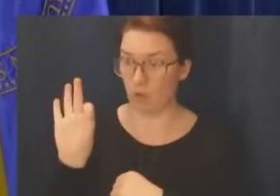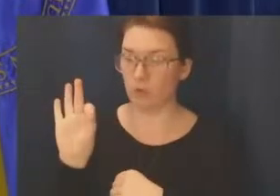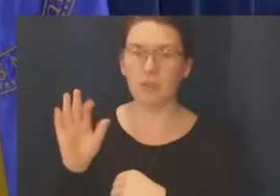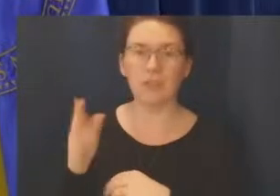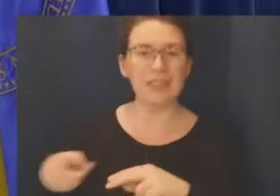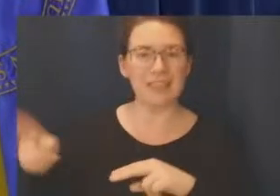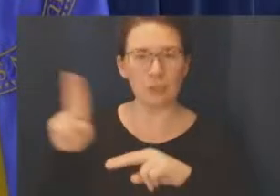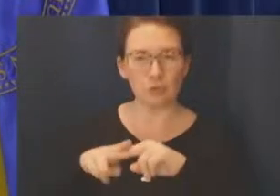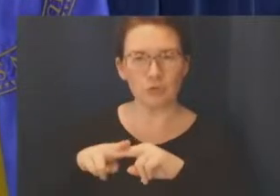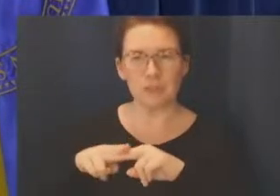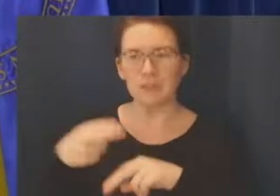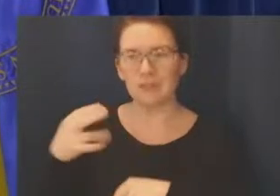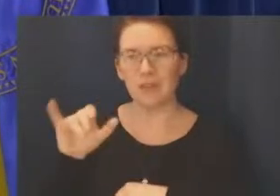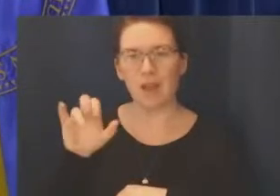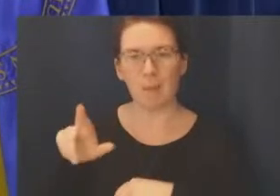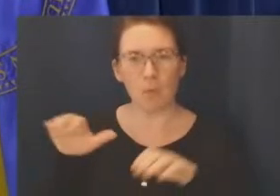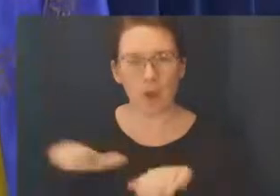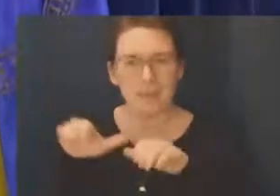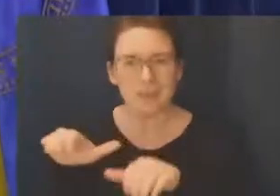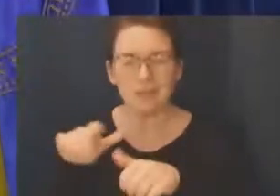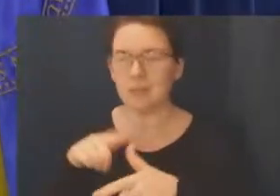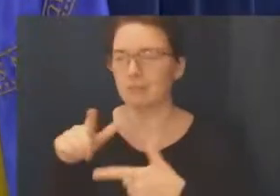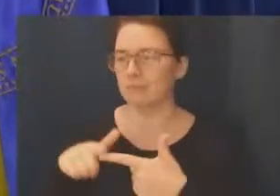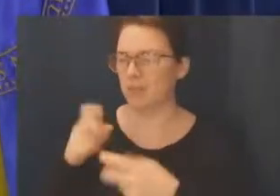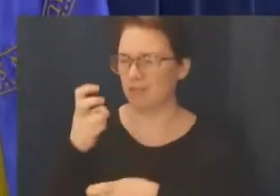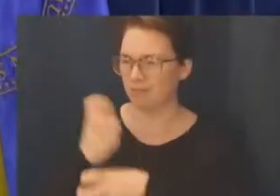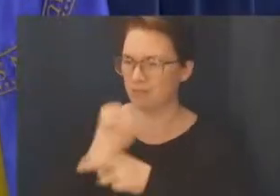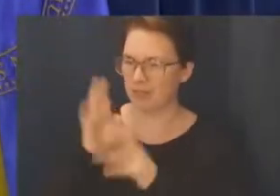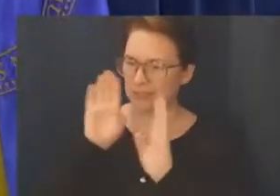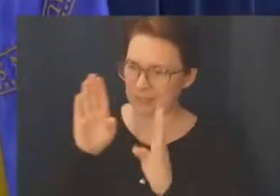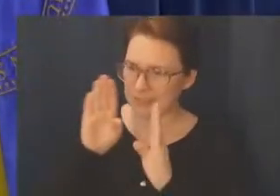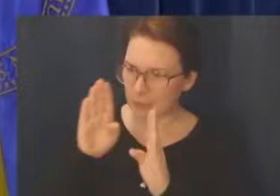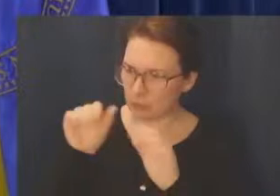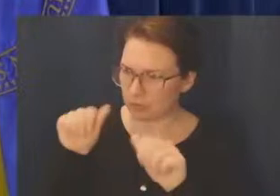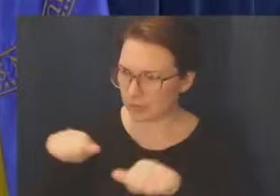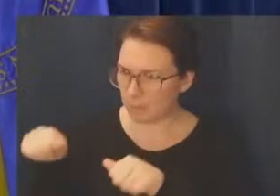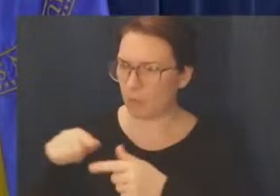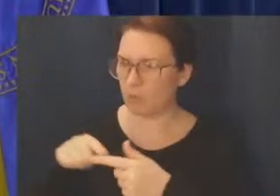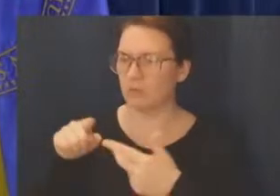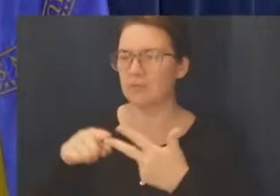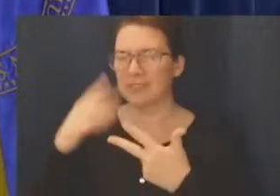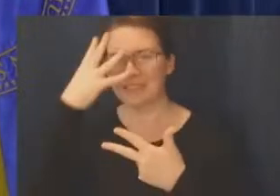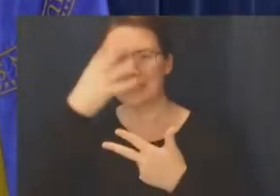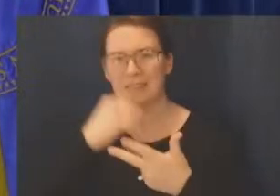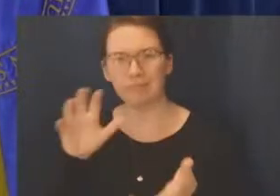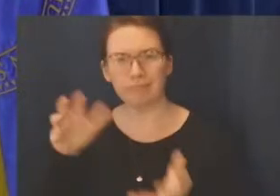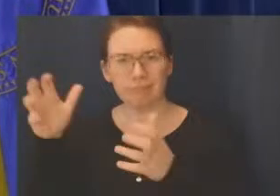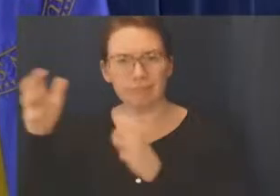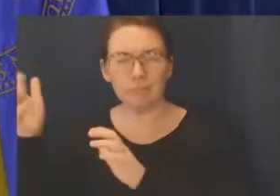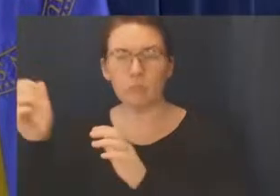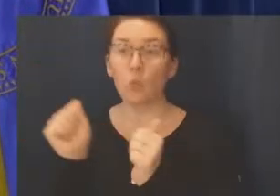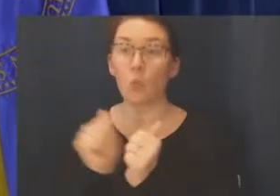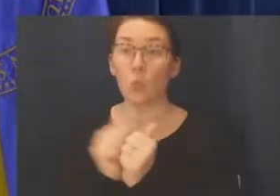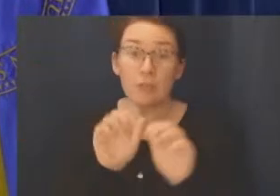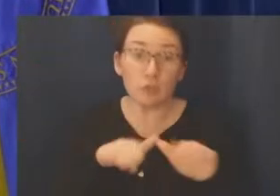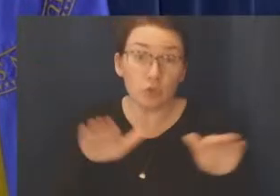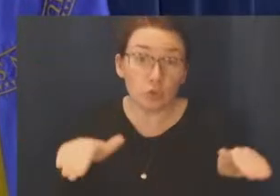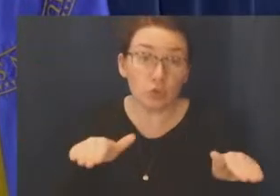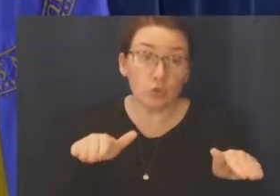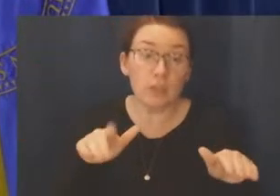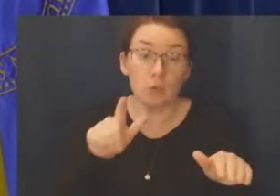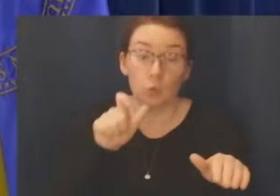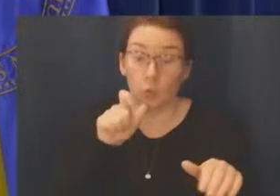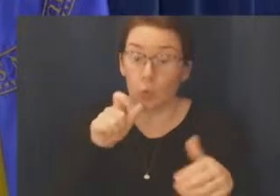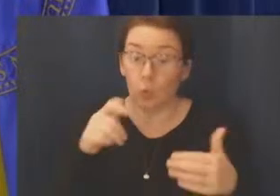span, irritability, sleep disturbances in both children with and without pre-existing behavioral